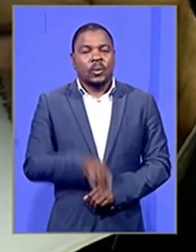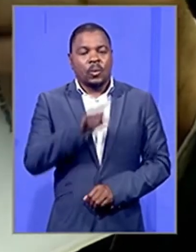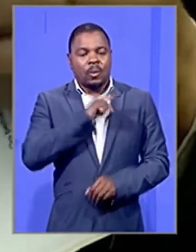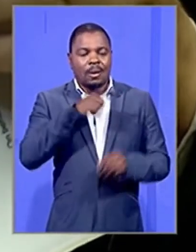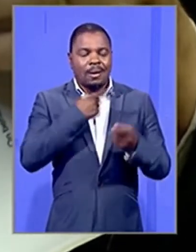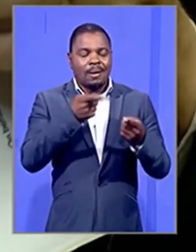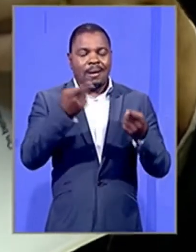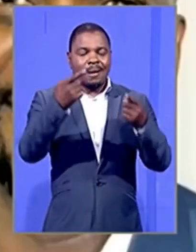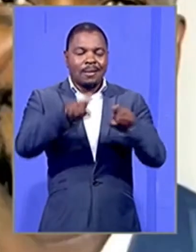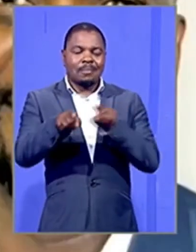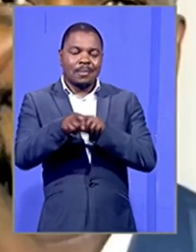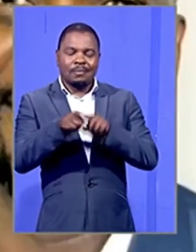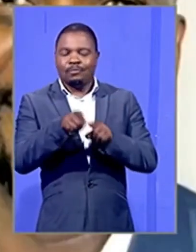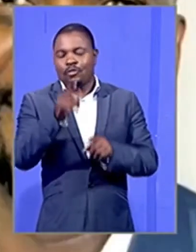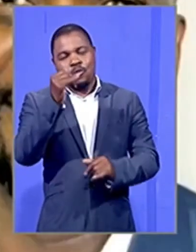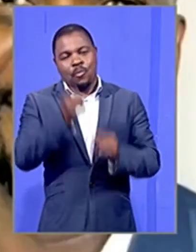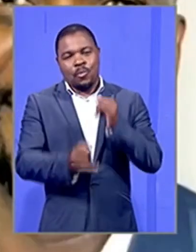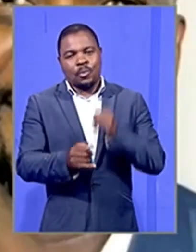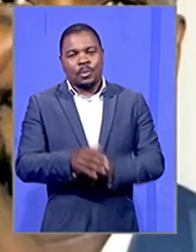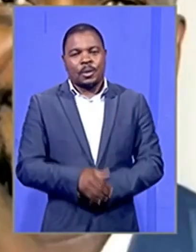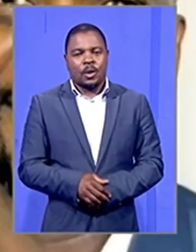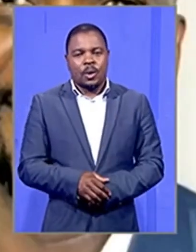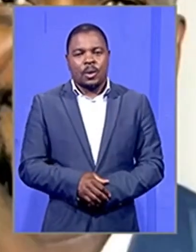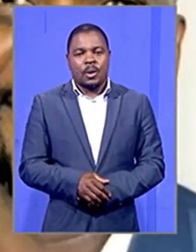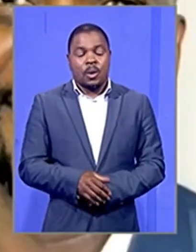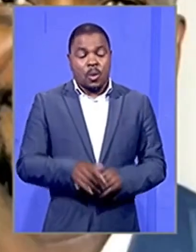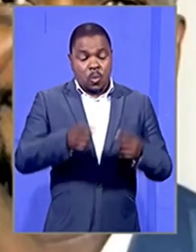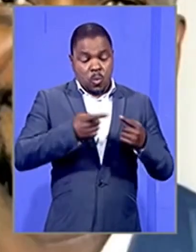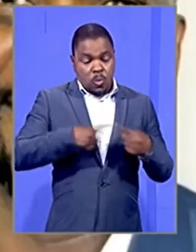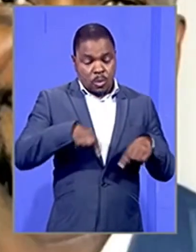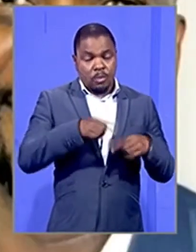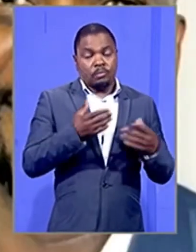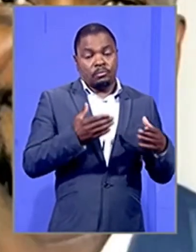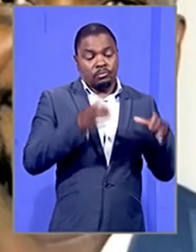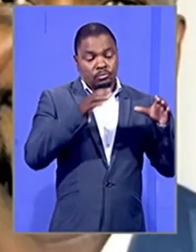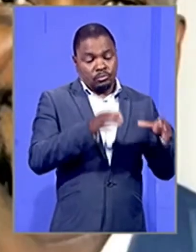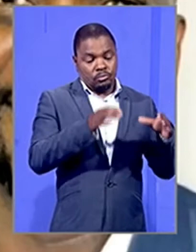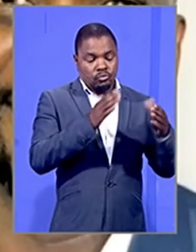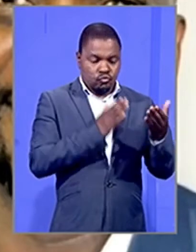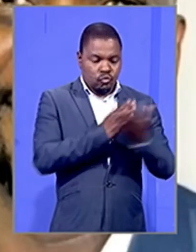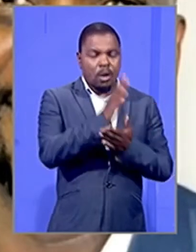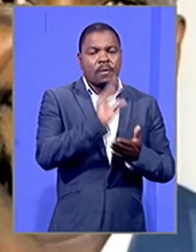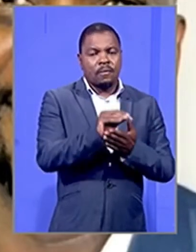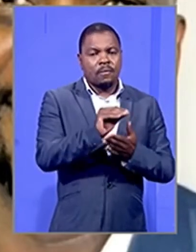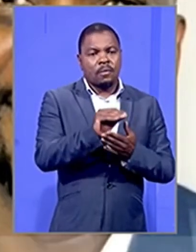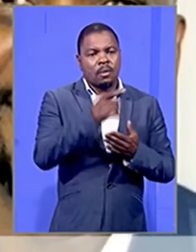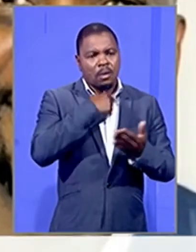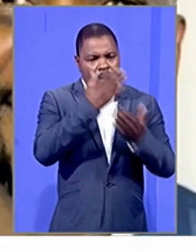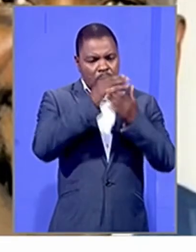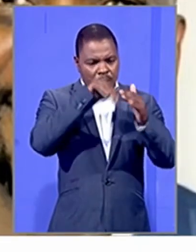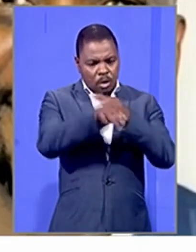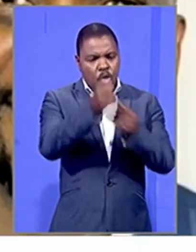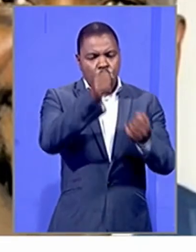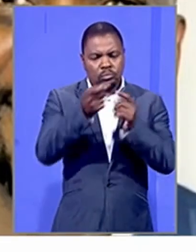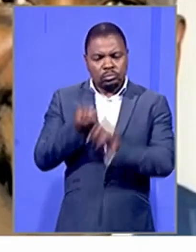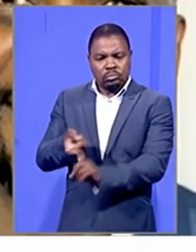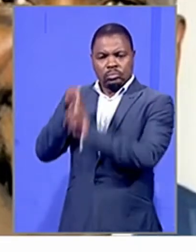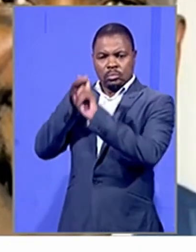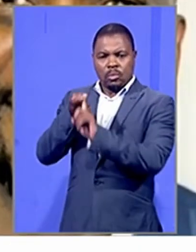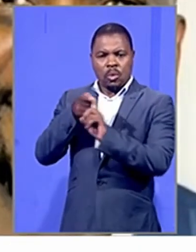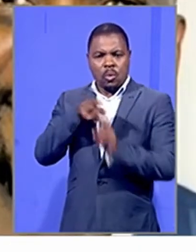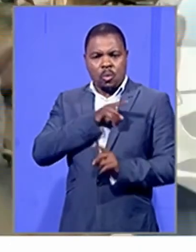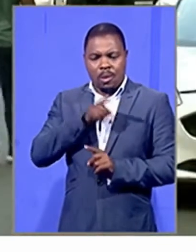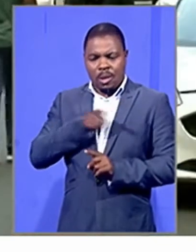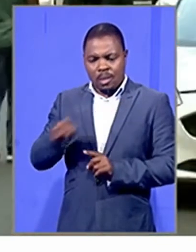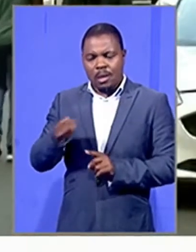fumanweng e se molaong. Rena le right rona ya ntadita if ba tswelapele, that's why unlawful, that's contempt